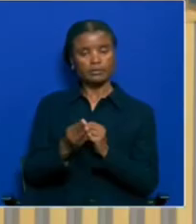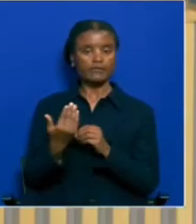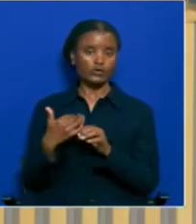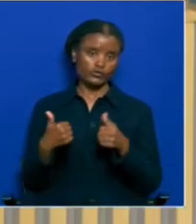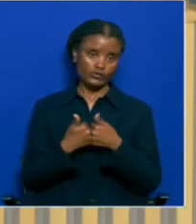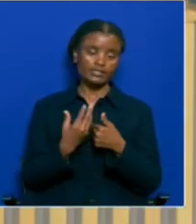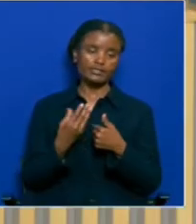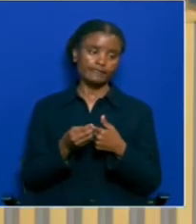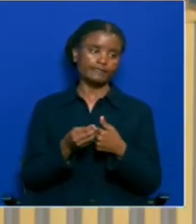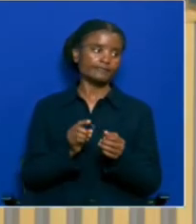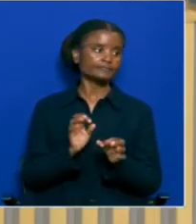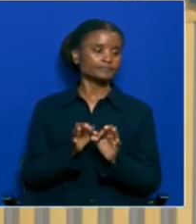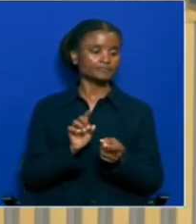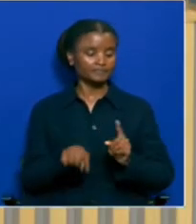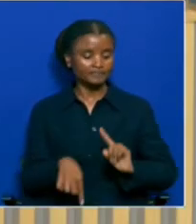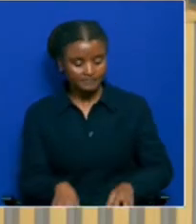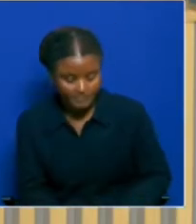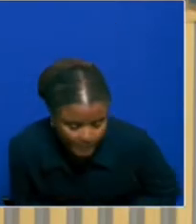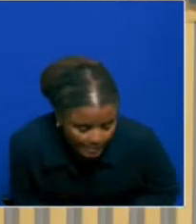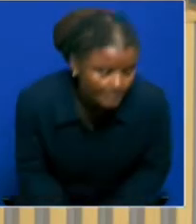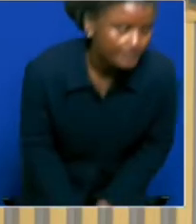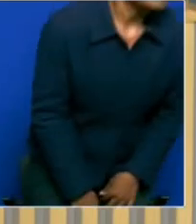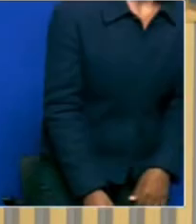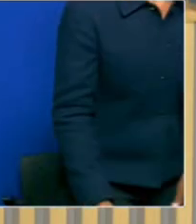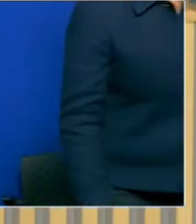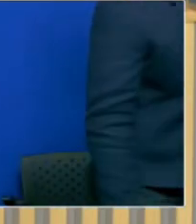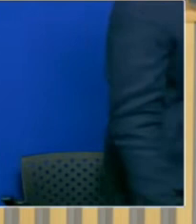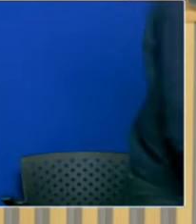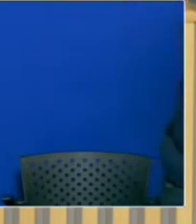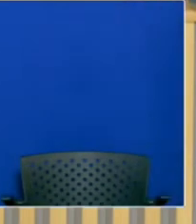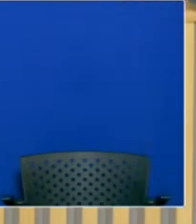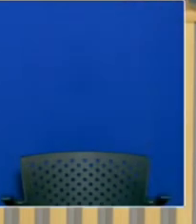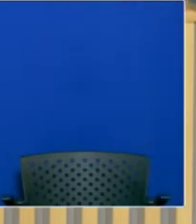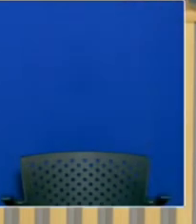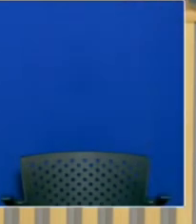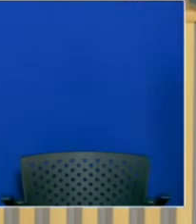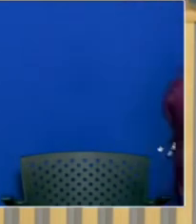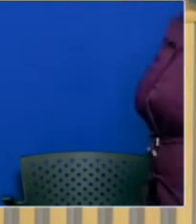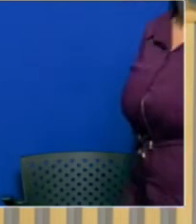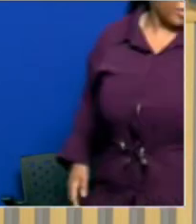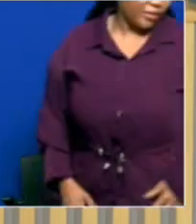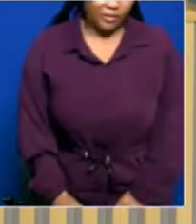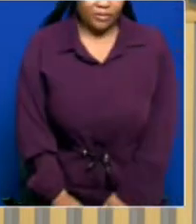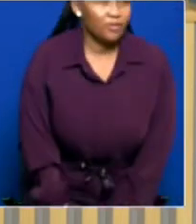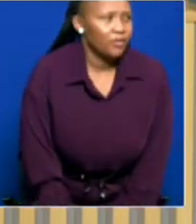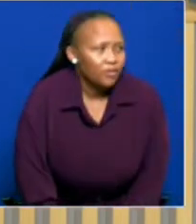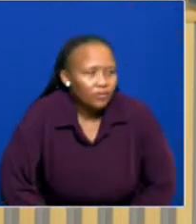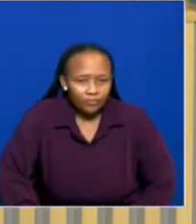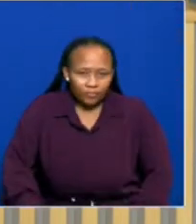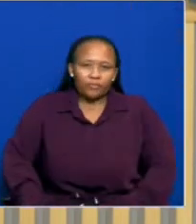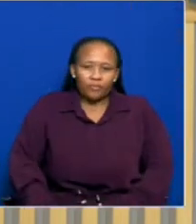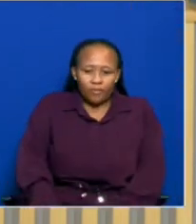EMPD. because you have a habit of speaking for a long time, let's not focus on other members, let's focus on